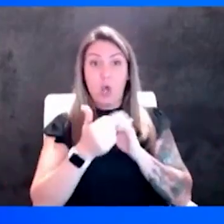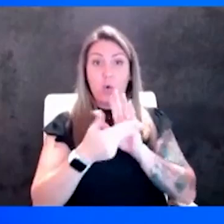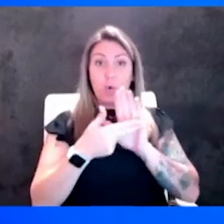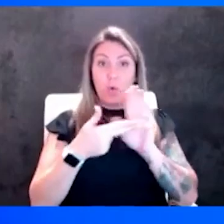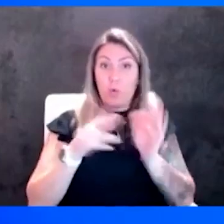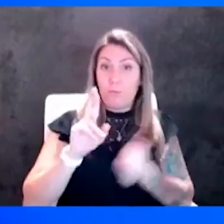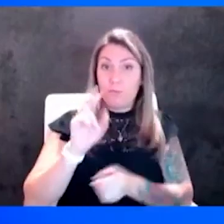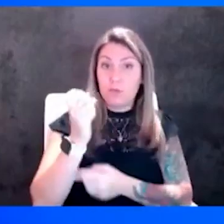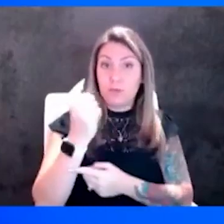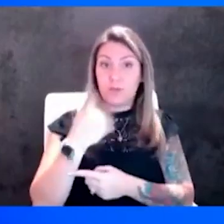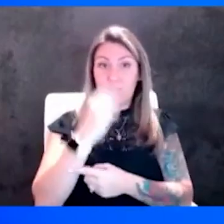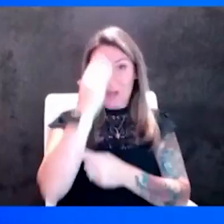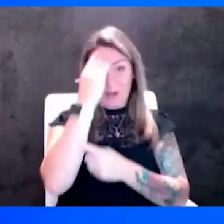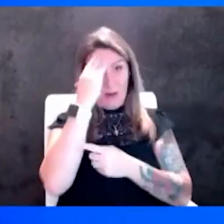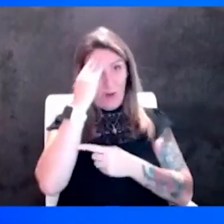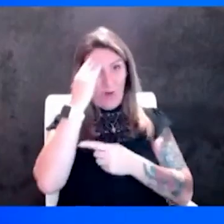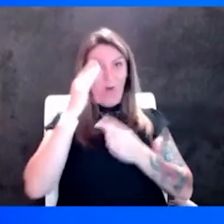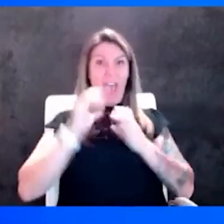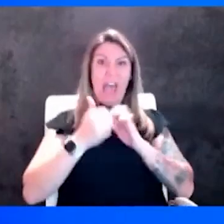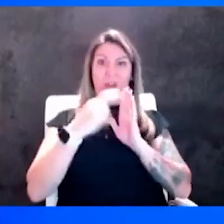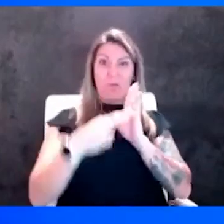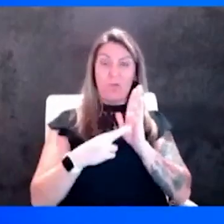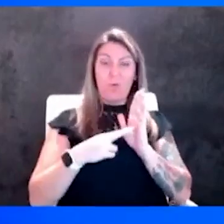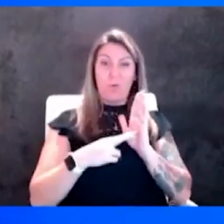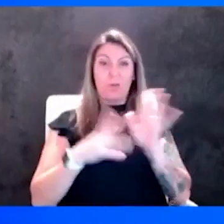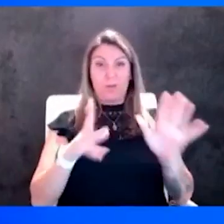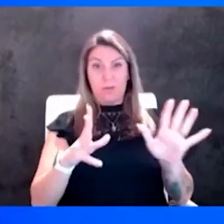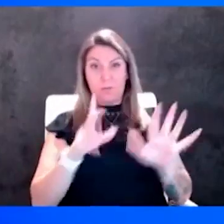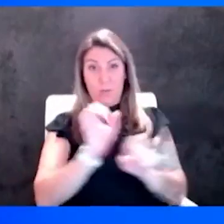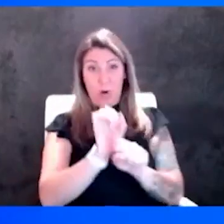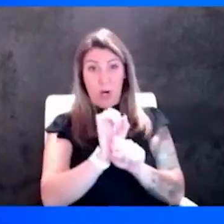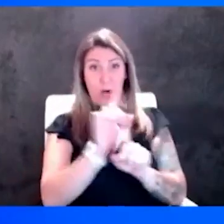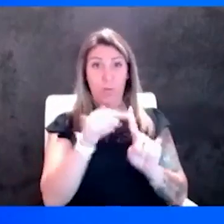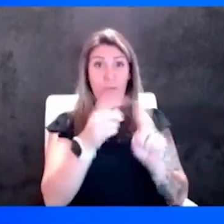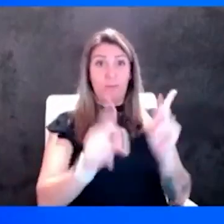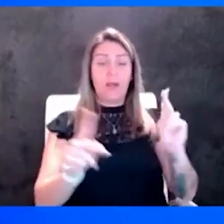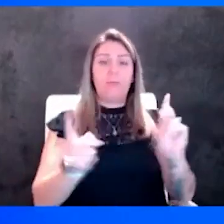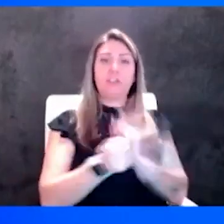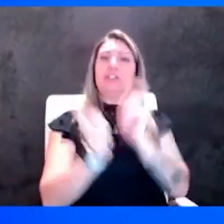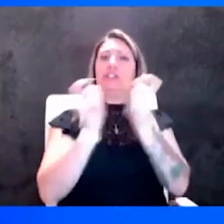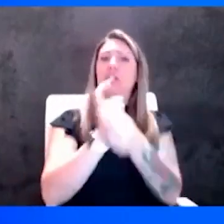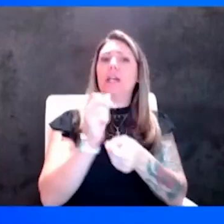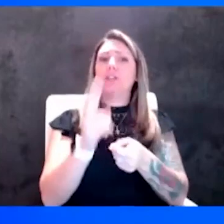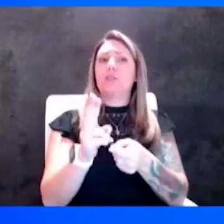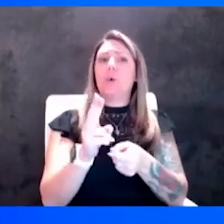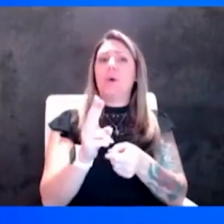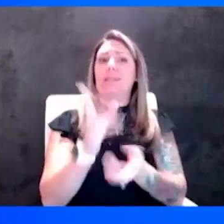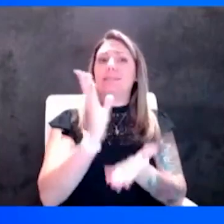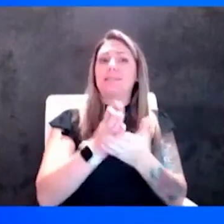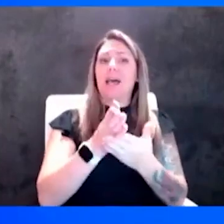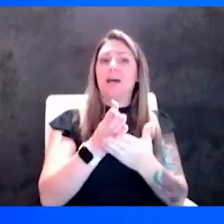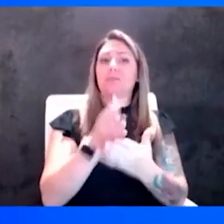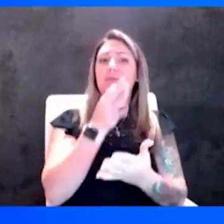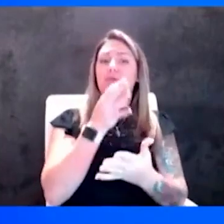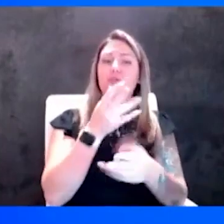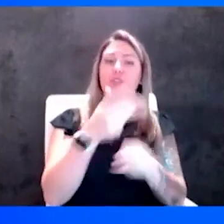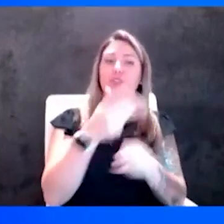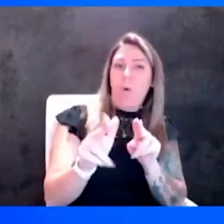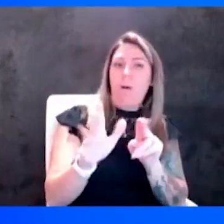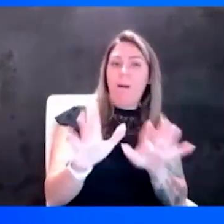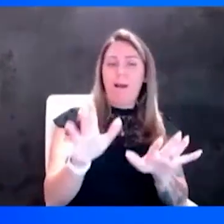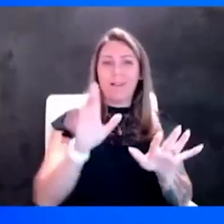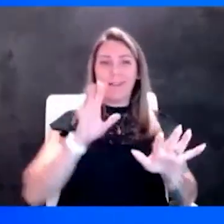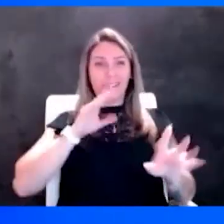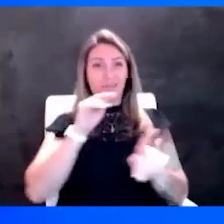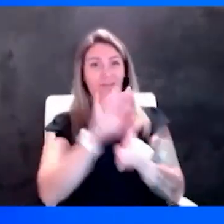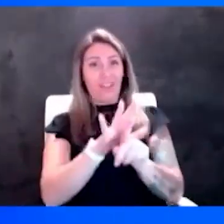within those rules. So when people change the rules, cut things short, it starts to affect the outcome of that